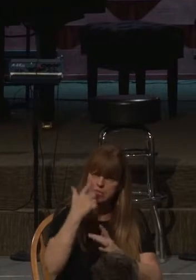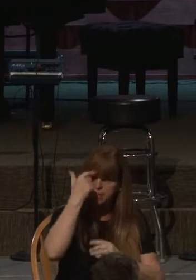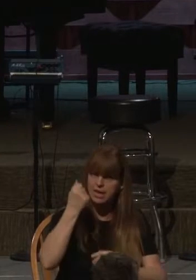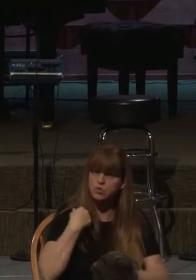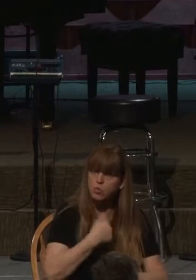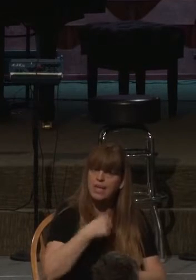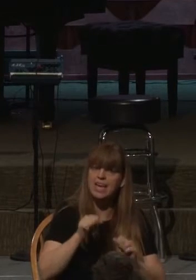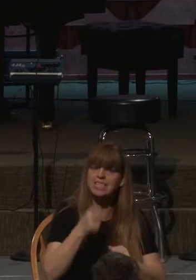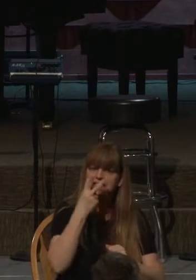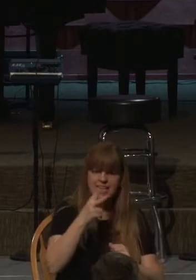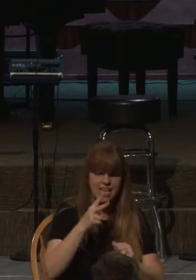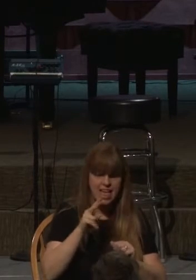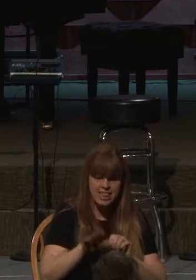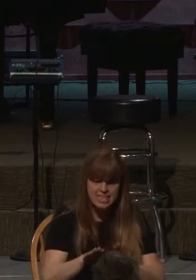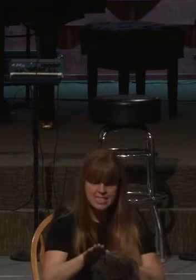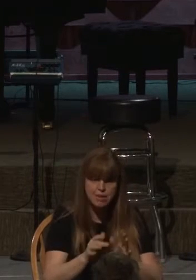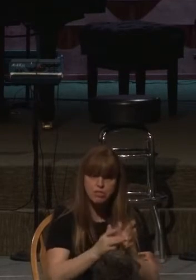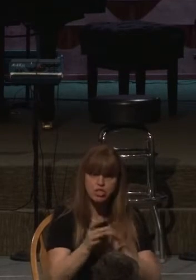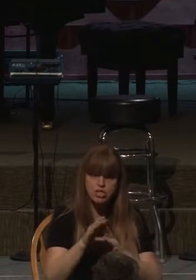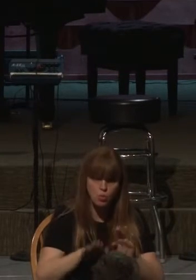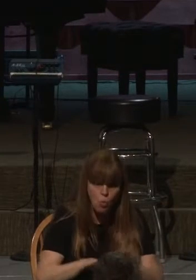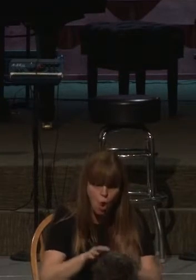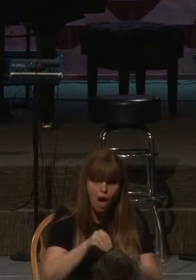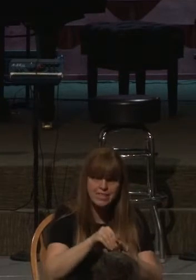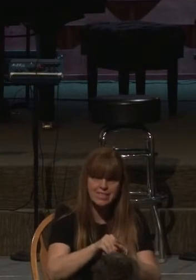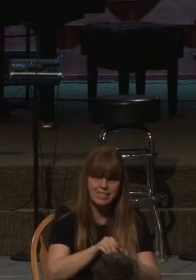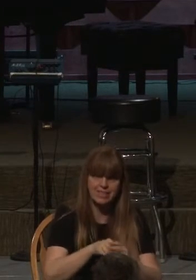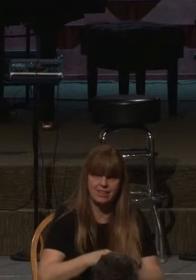the steps that Jesus walked in.